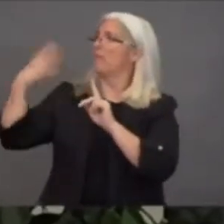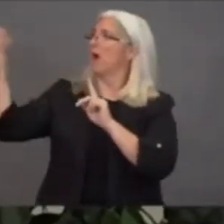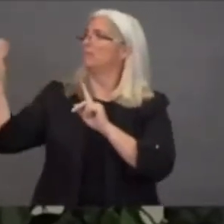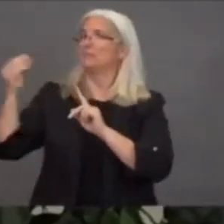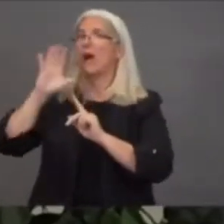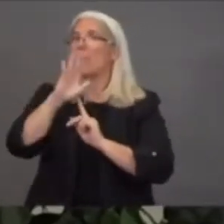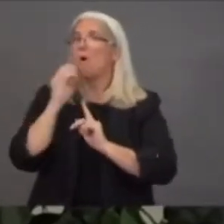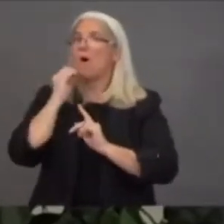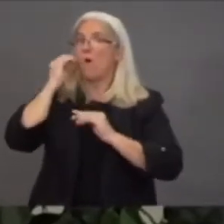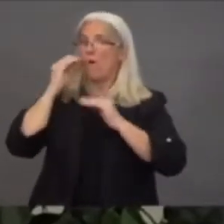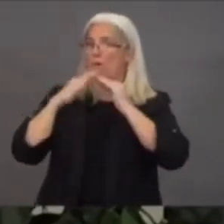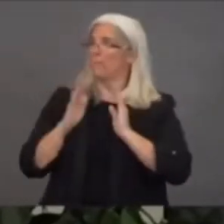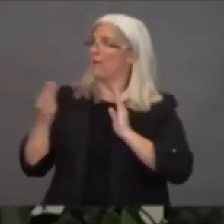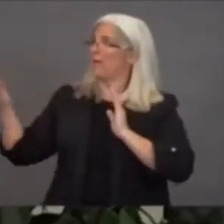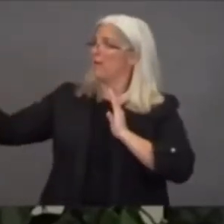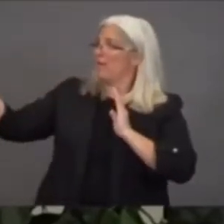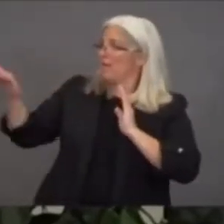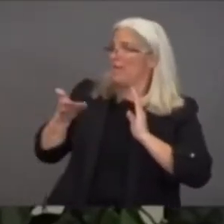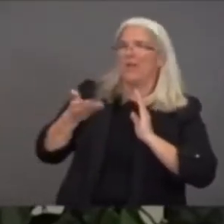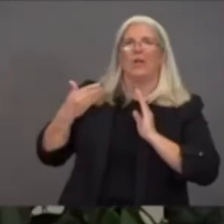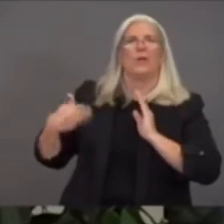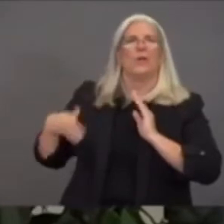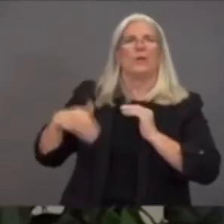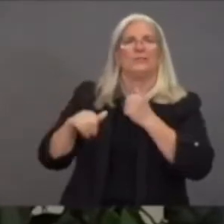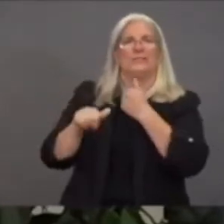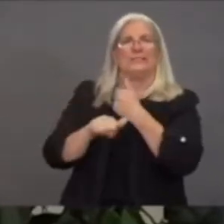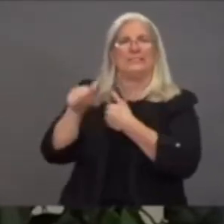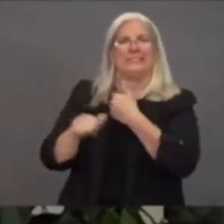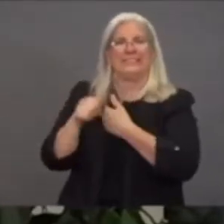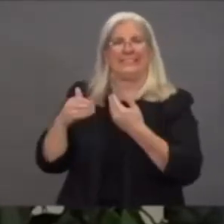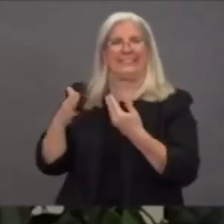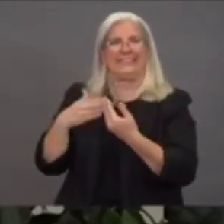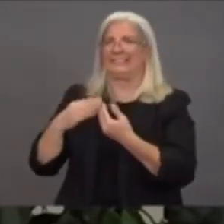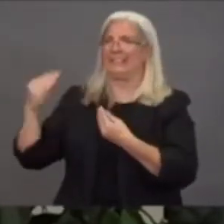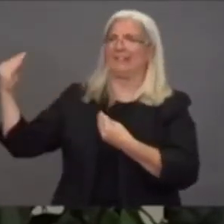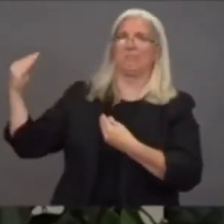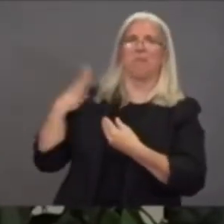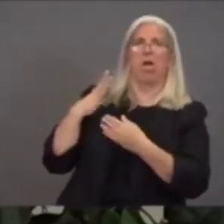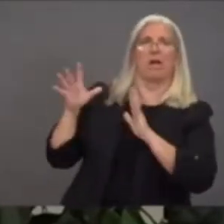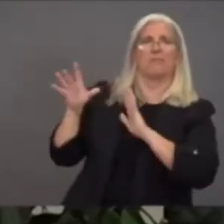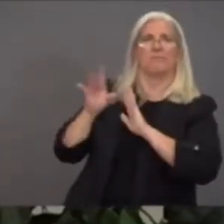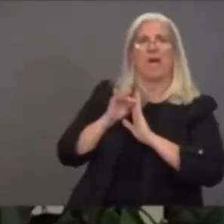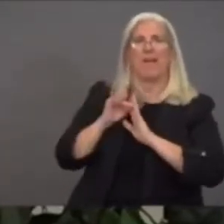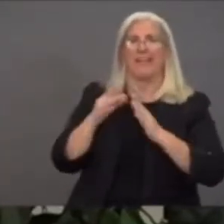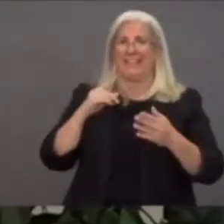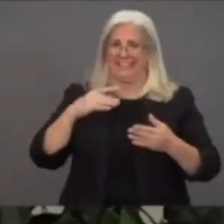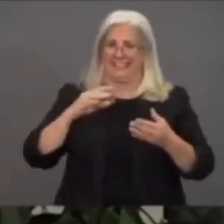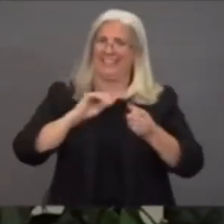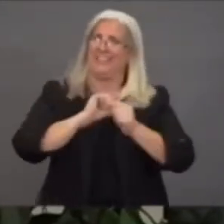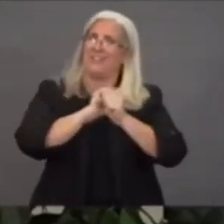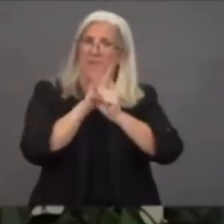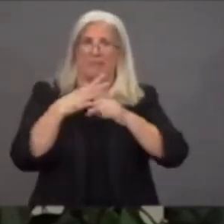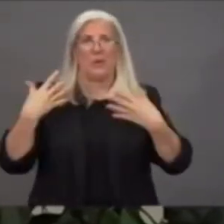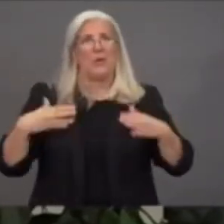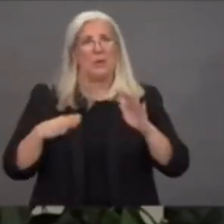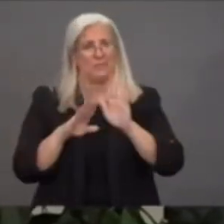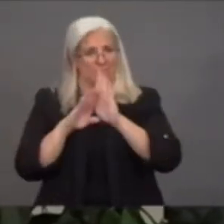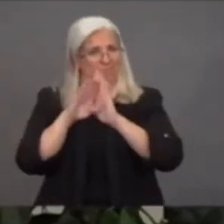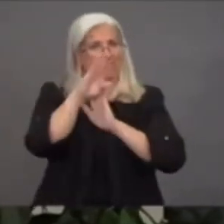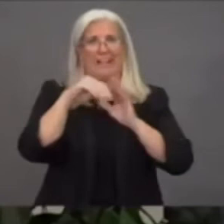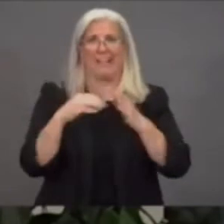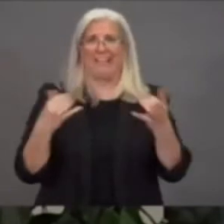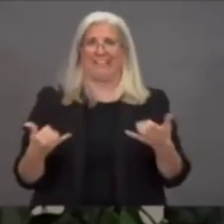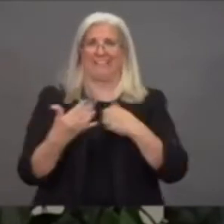is widespread throughout our country and including in the Bay Area. And so because of that, we need to